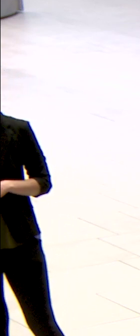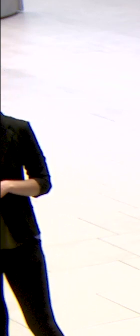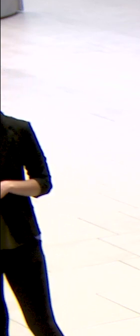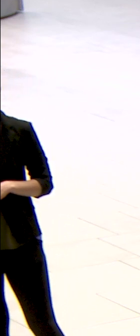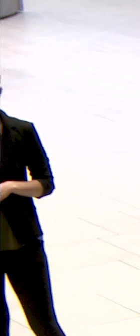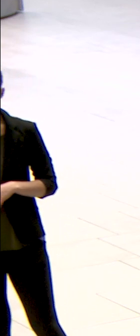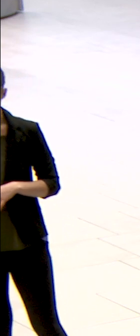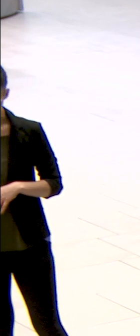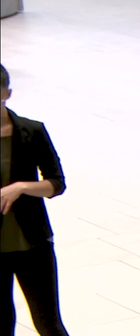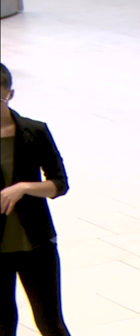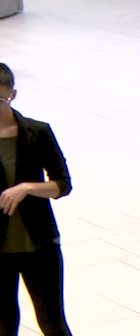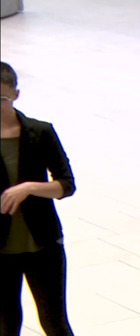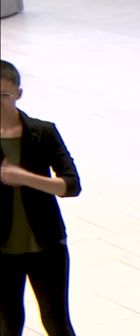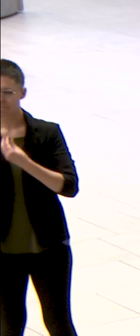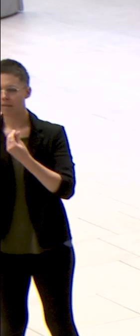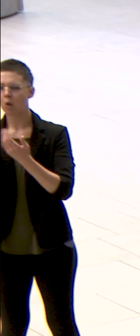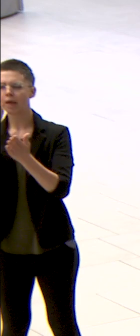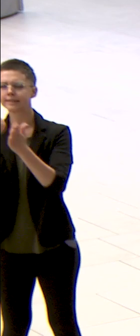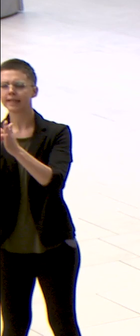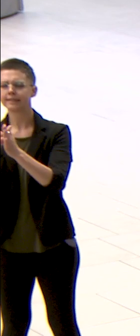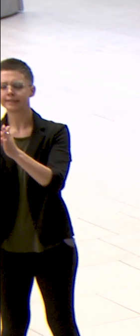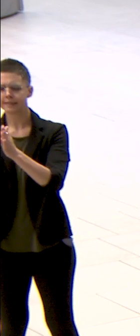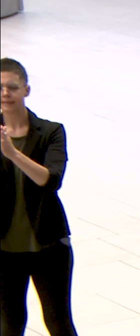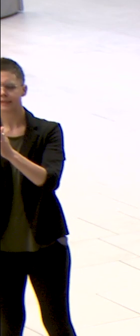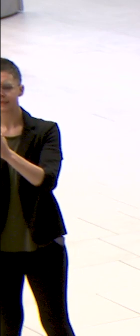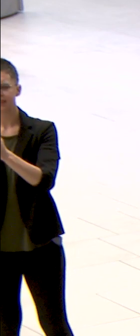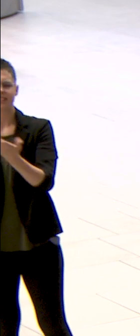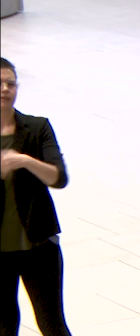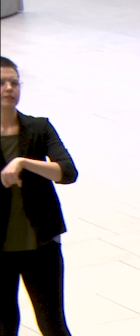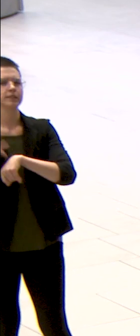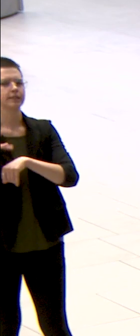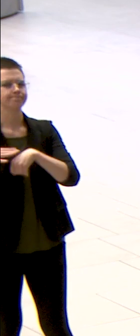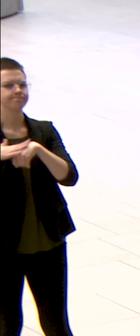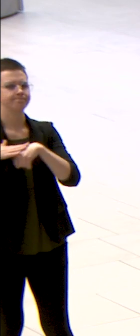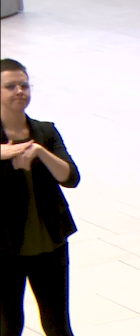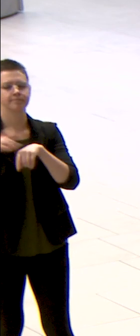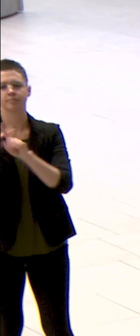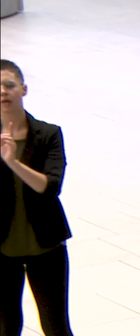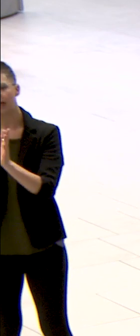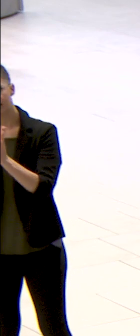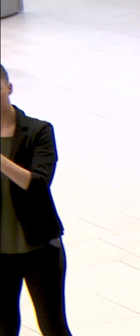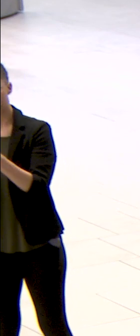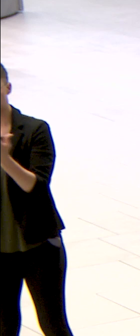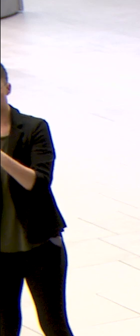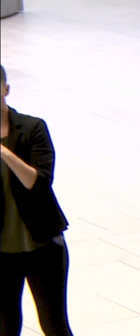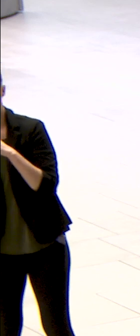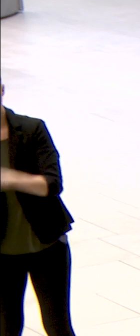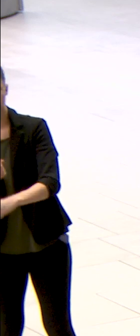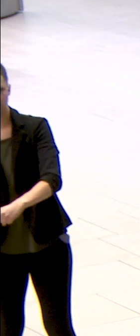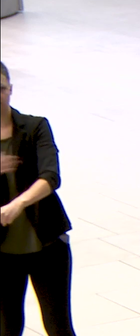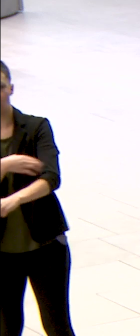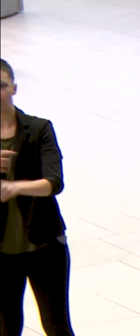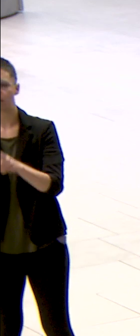thinking about why is then identity, you know, we touched on it a little bit, but why is identity such a powerful motivator?